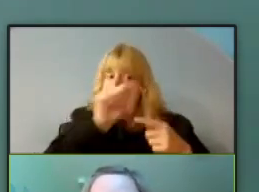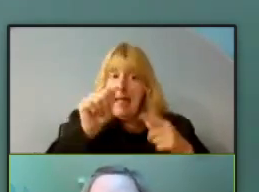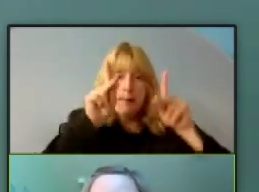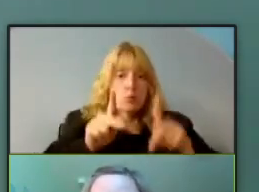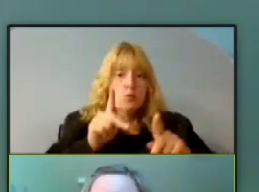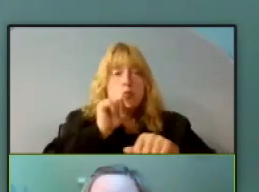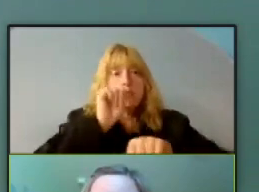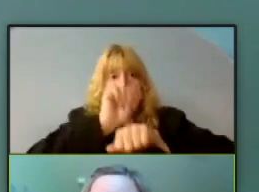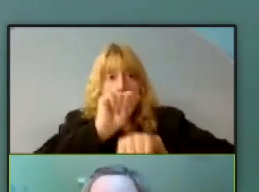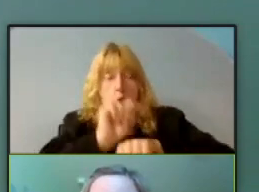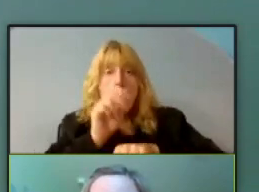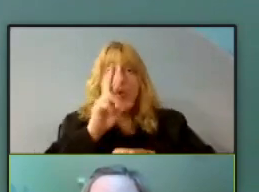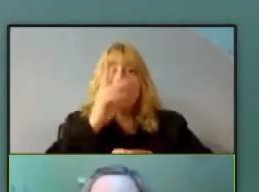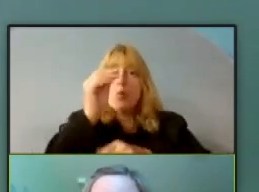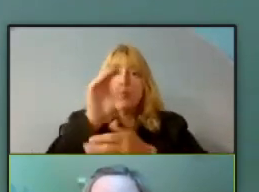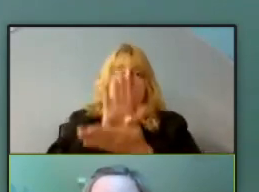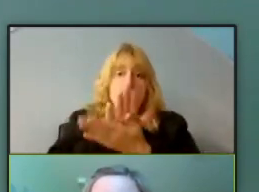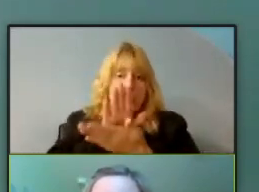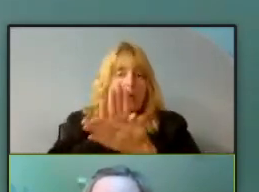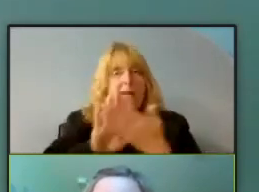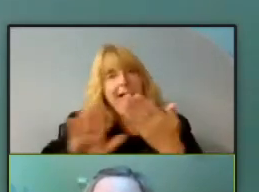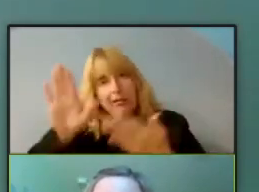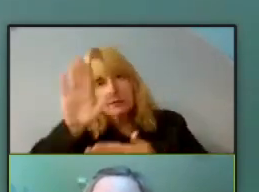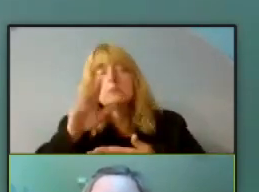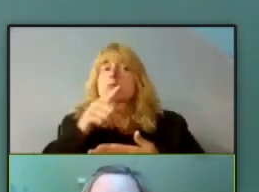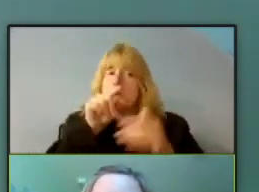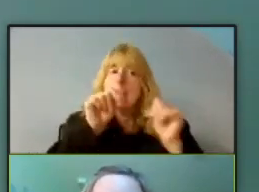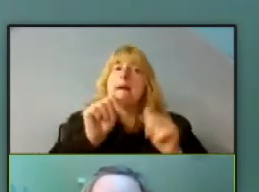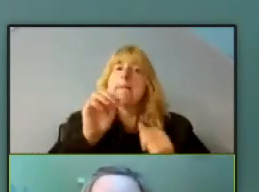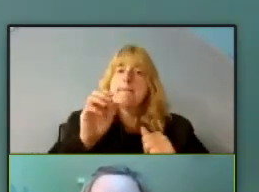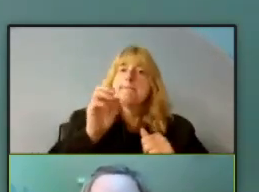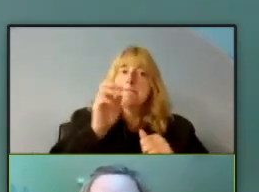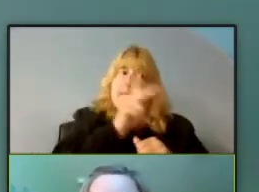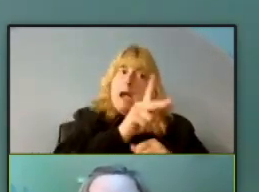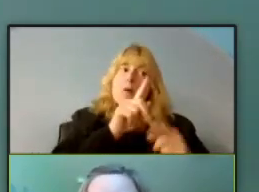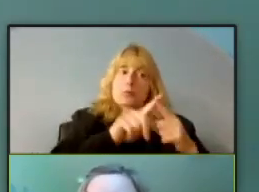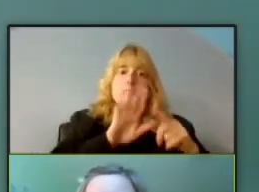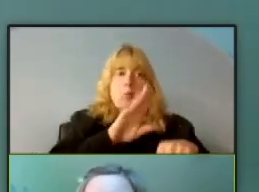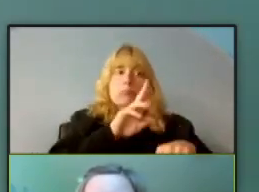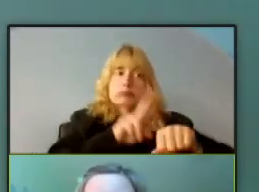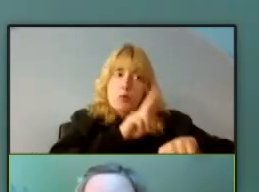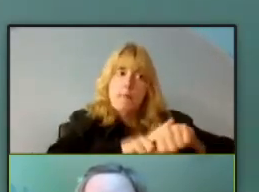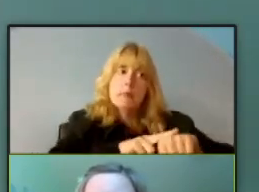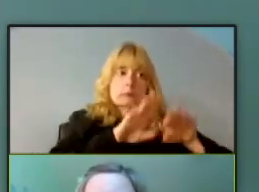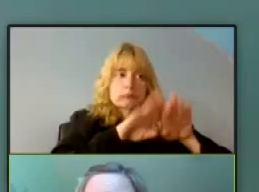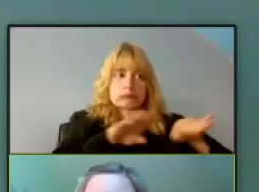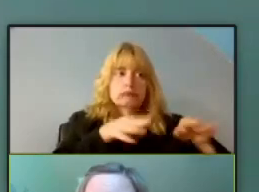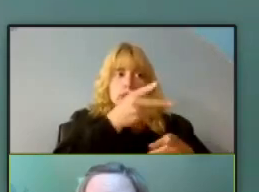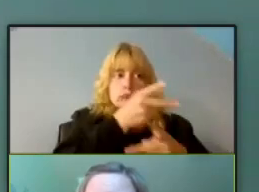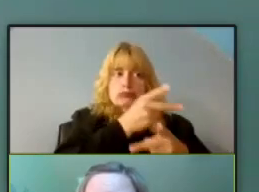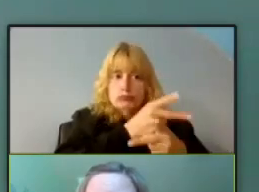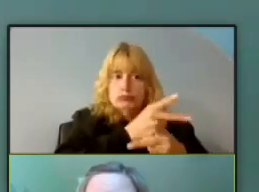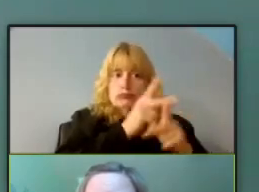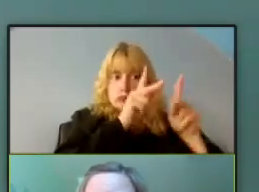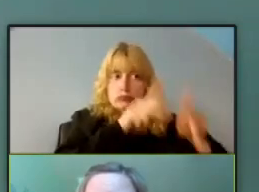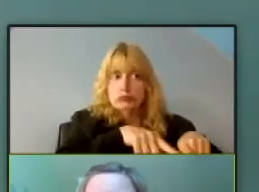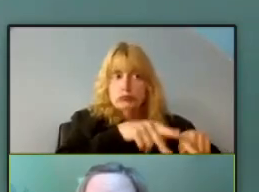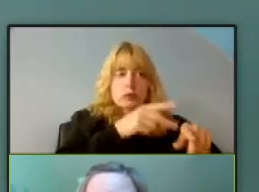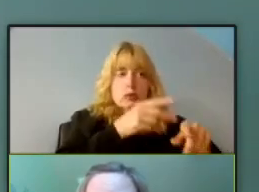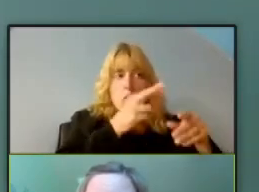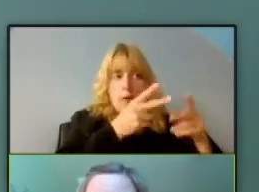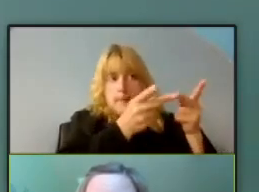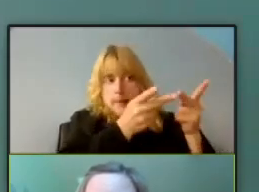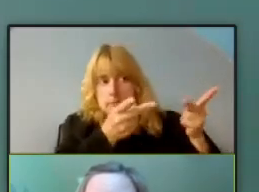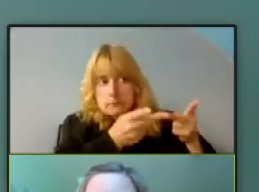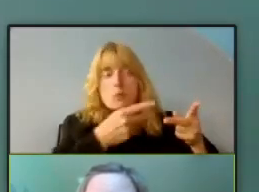to go back to your typical childcare provider. Like I said, our top priority has been making sure that those spaces are safe